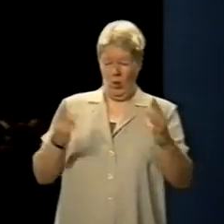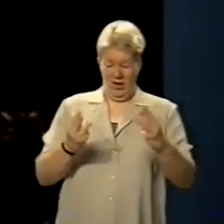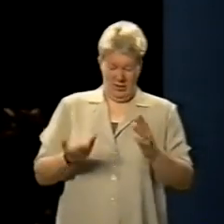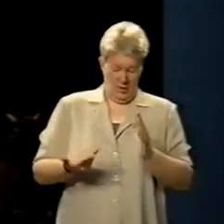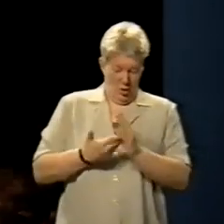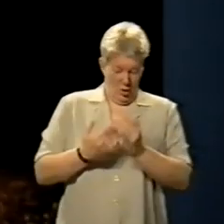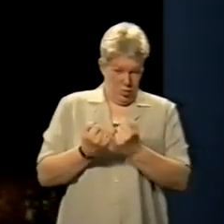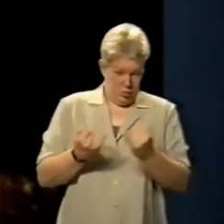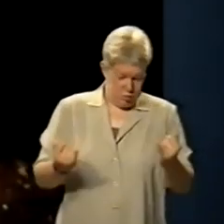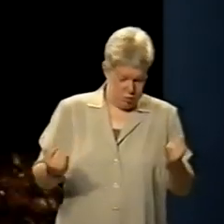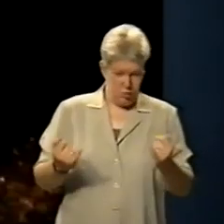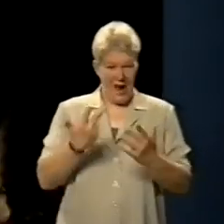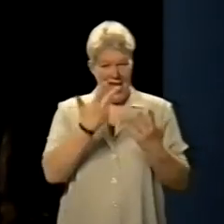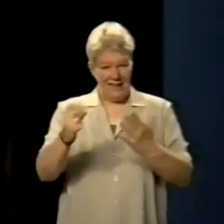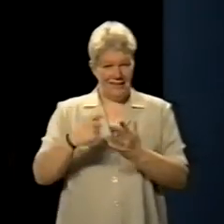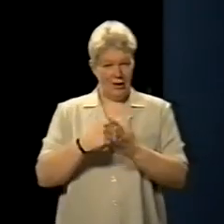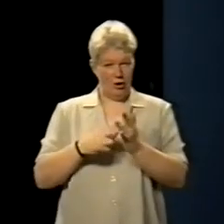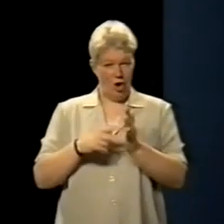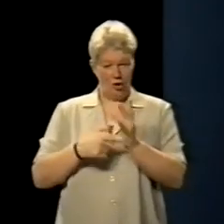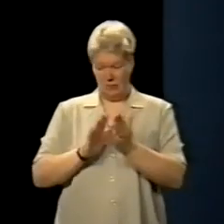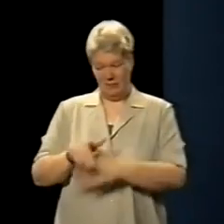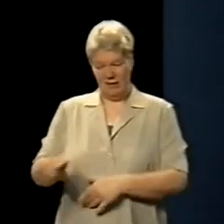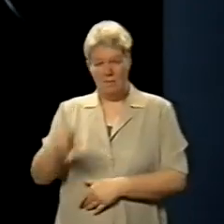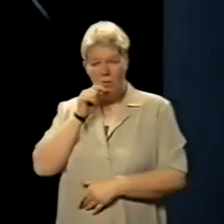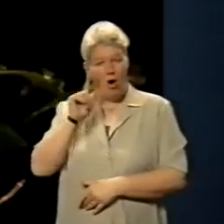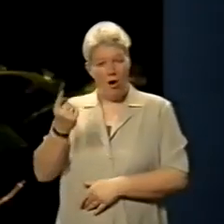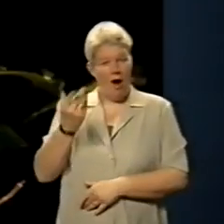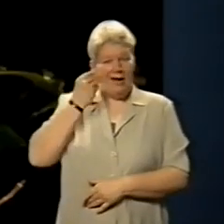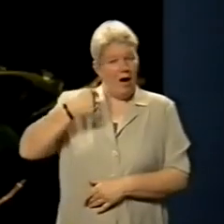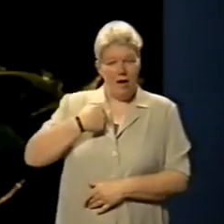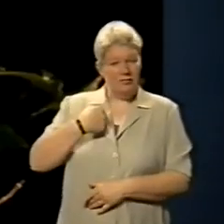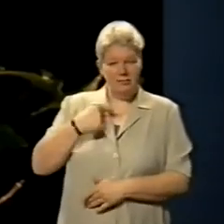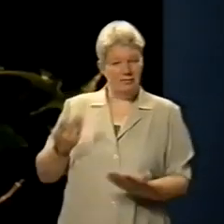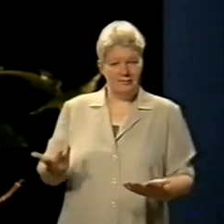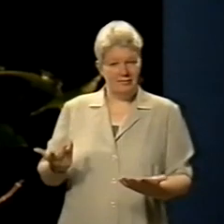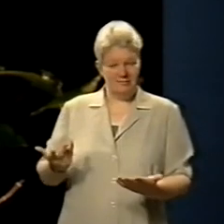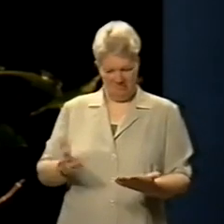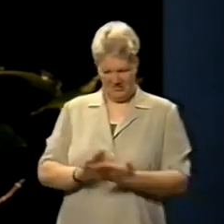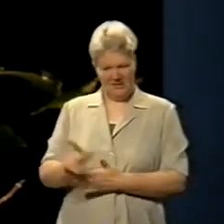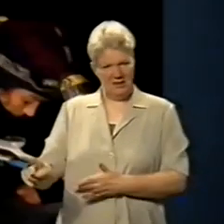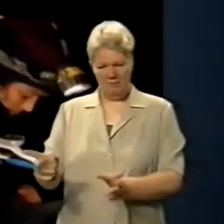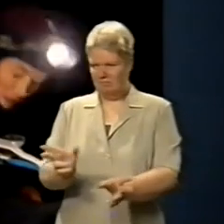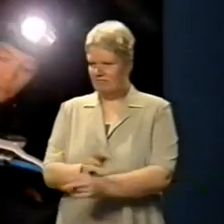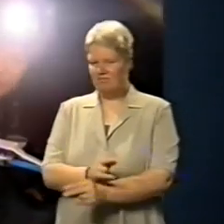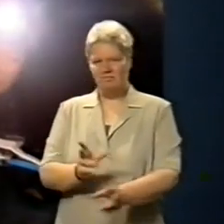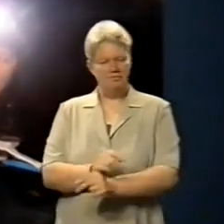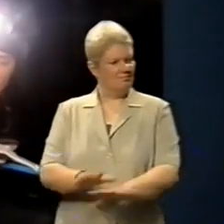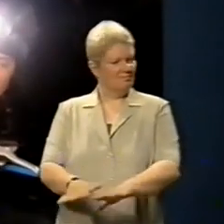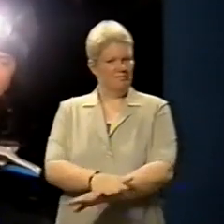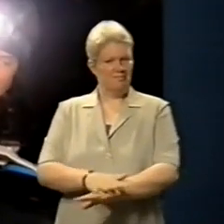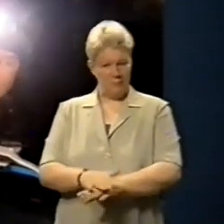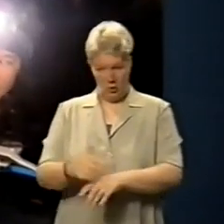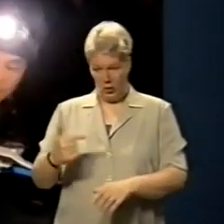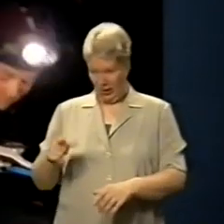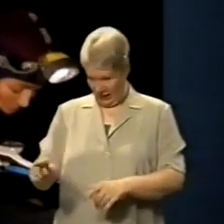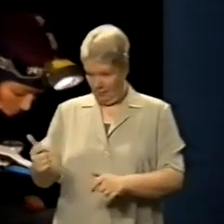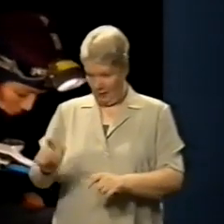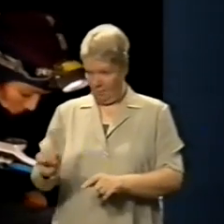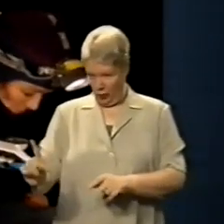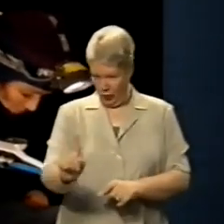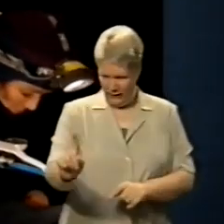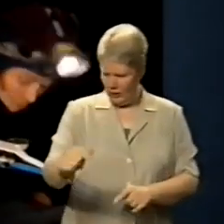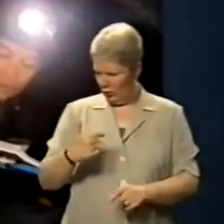likely that Sinbad simply can't hear us. The elusive kakapo are living up to their reputation. He's been moving, but he's definitely...